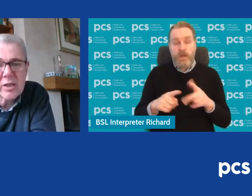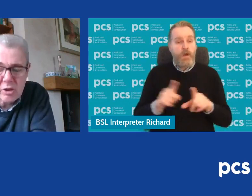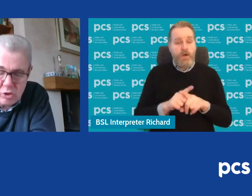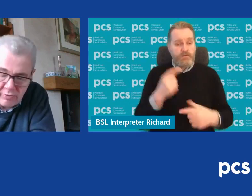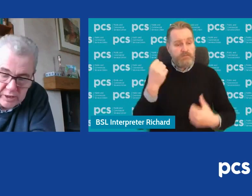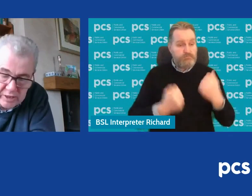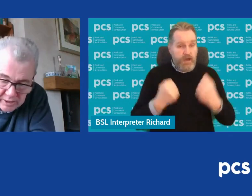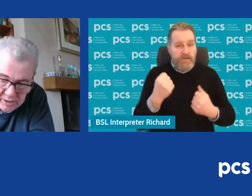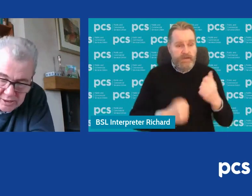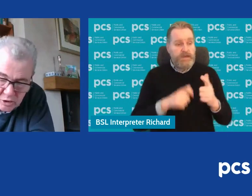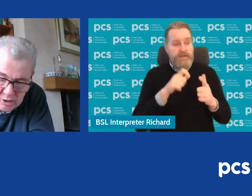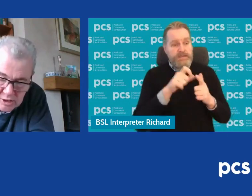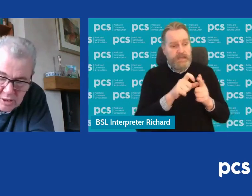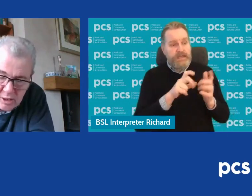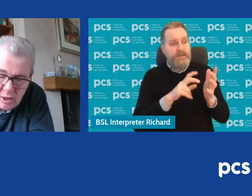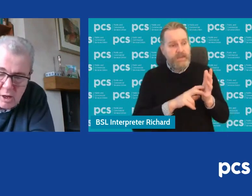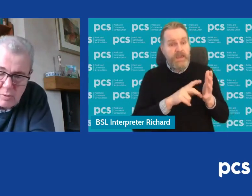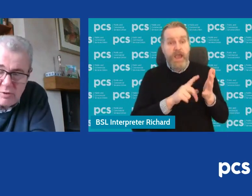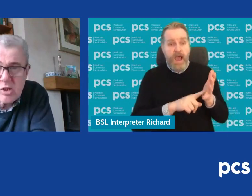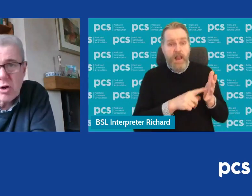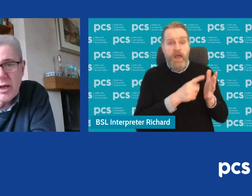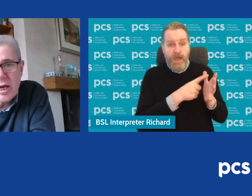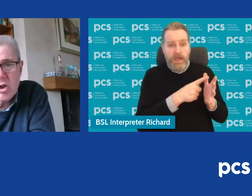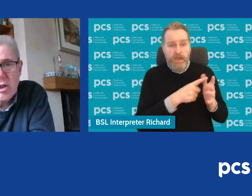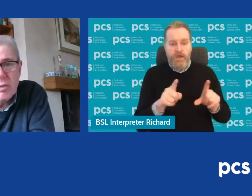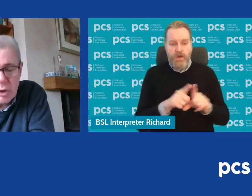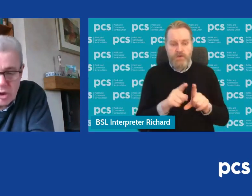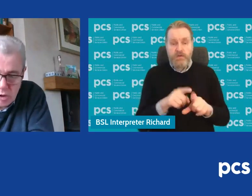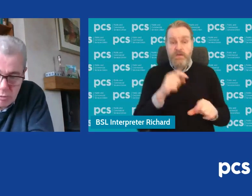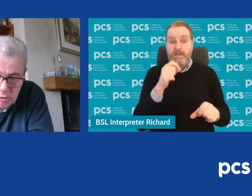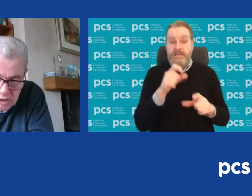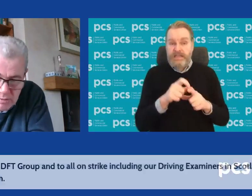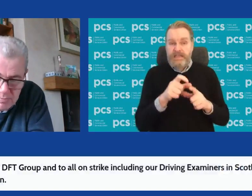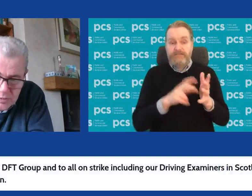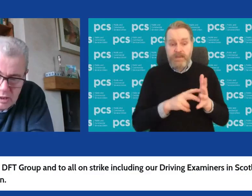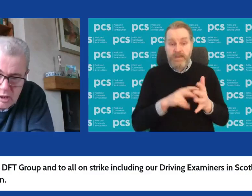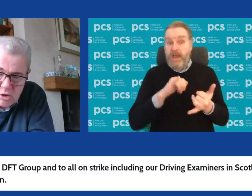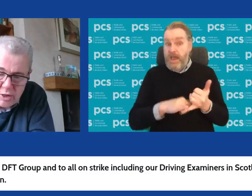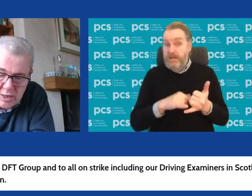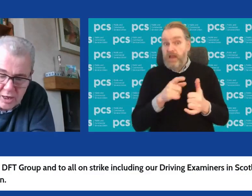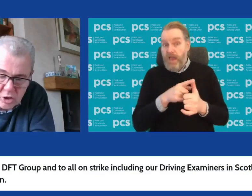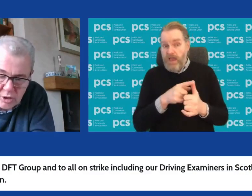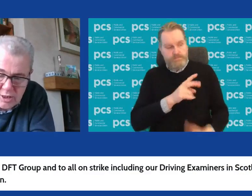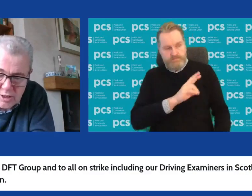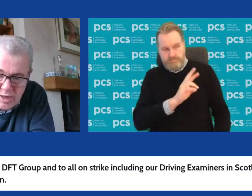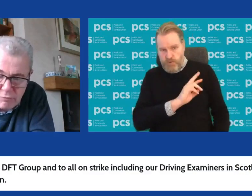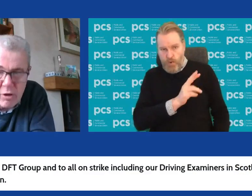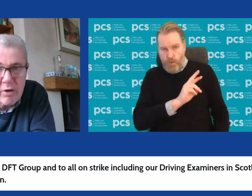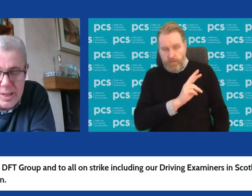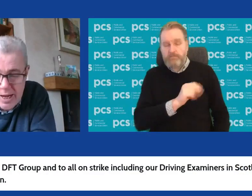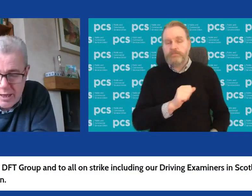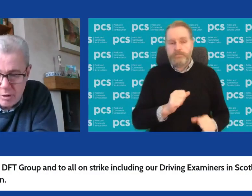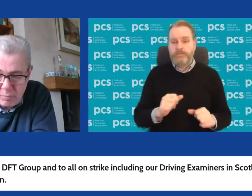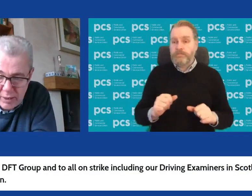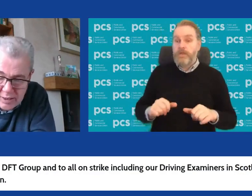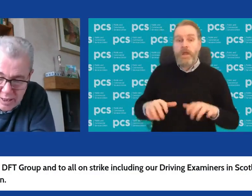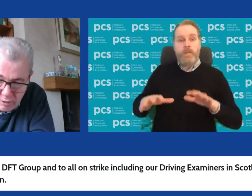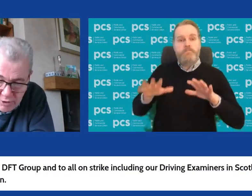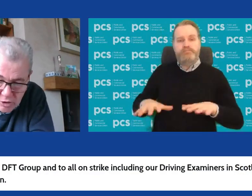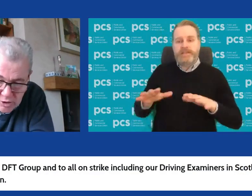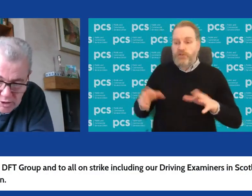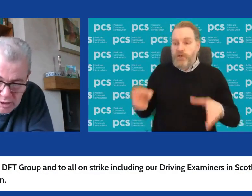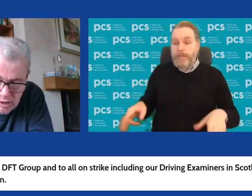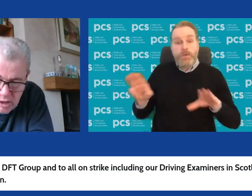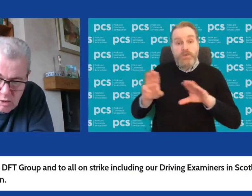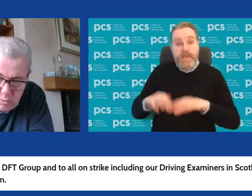as well as the Driving Standards Agency. We've had strike action in the British Museum, strike action in DEFRA, in the Animal Plant